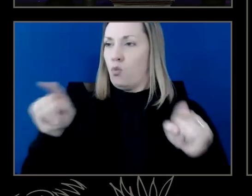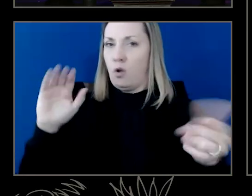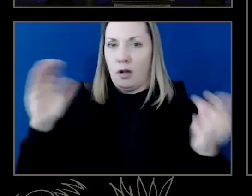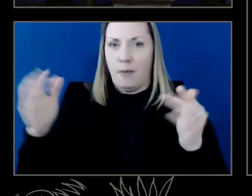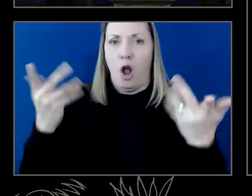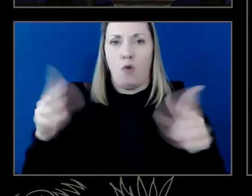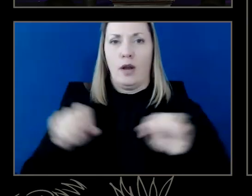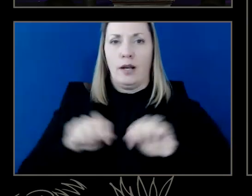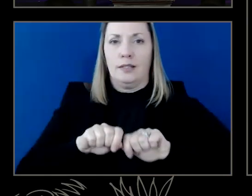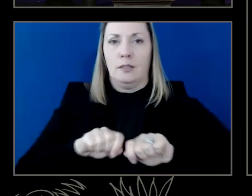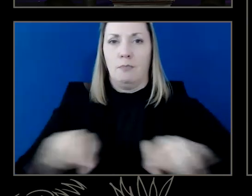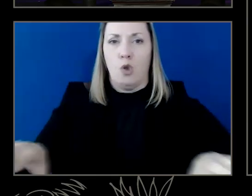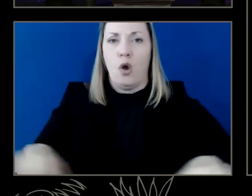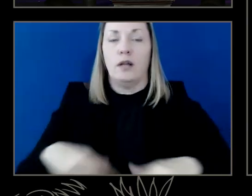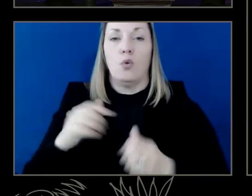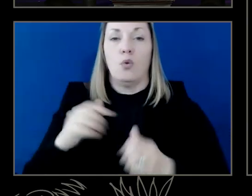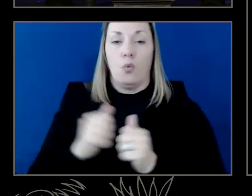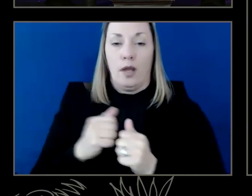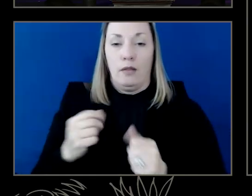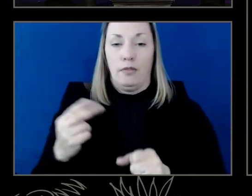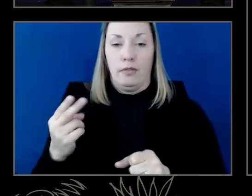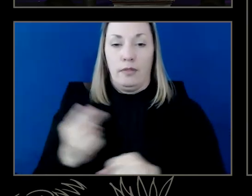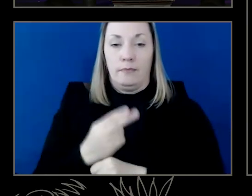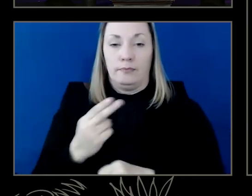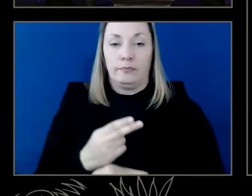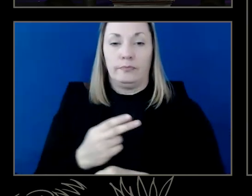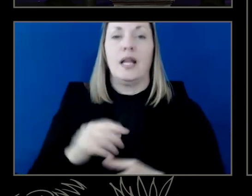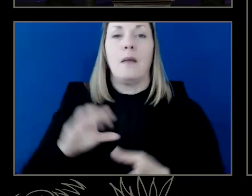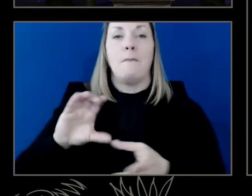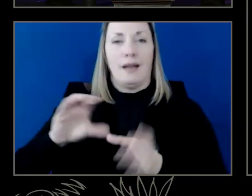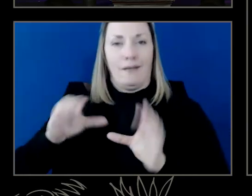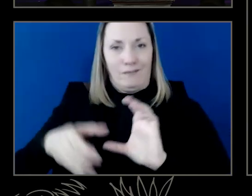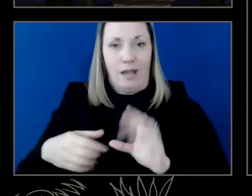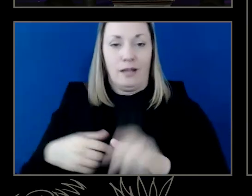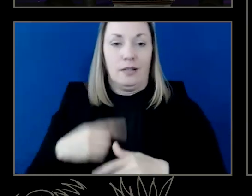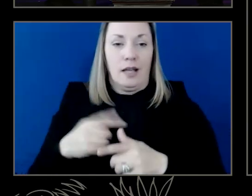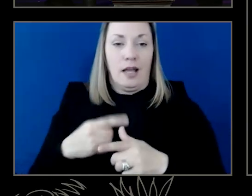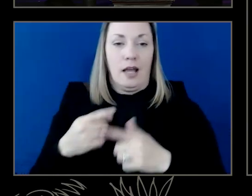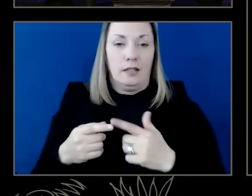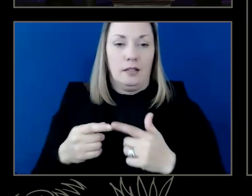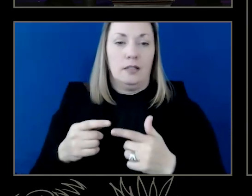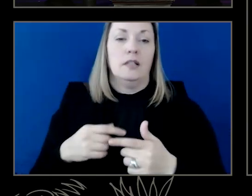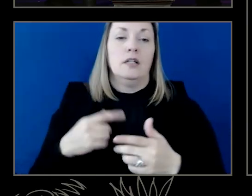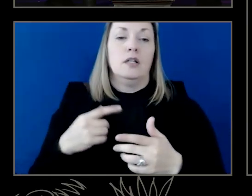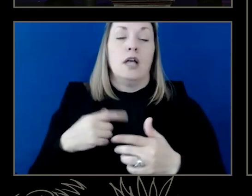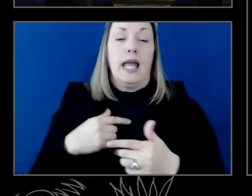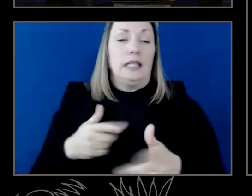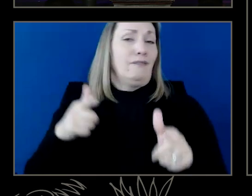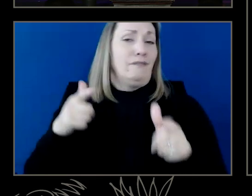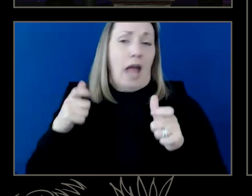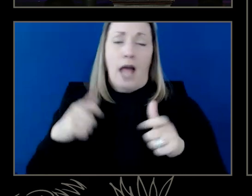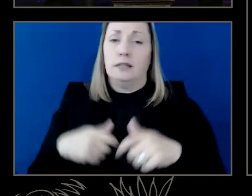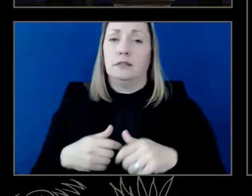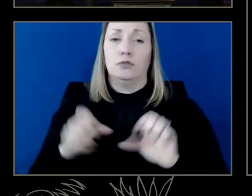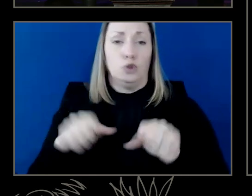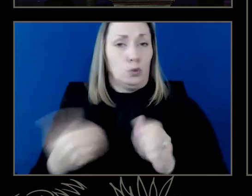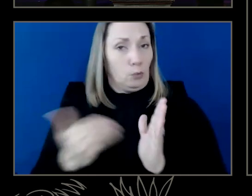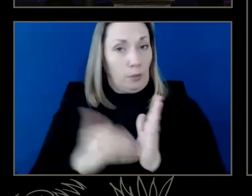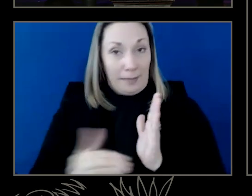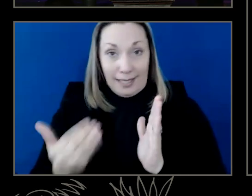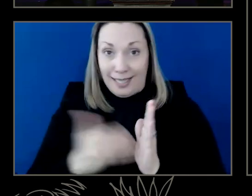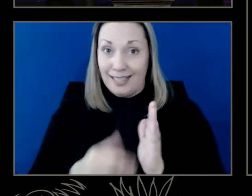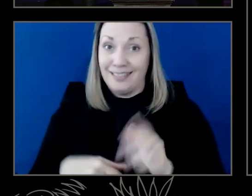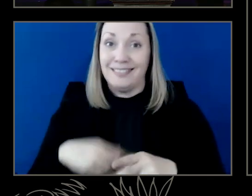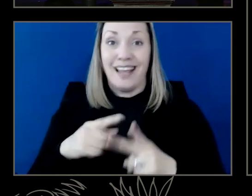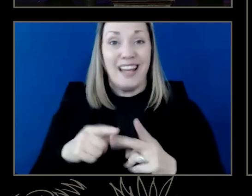deployed with what's in my config and creates or updates wherever is needed. It's fast, repeatable, and